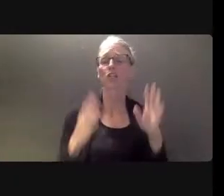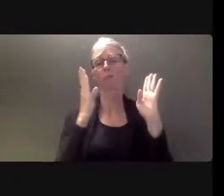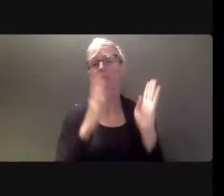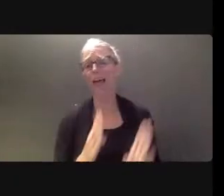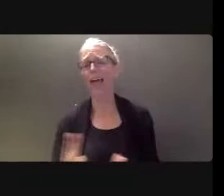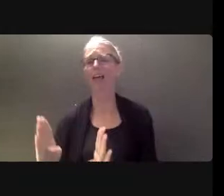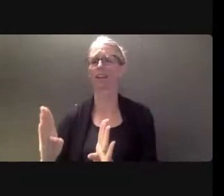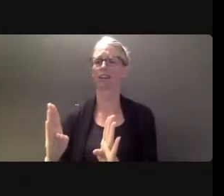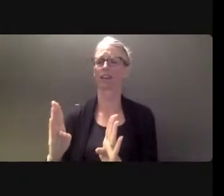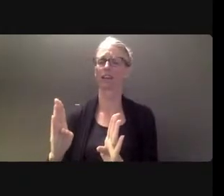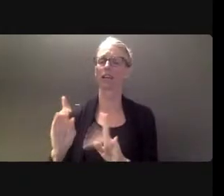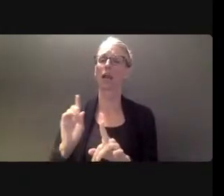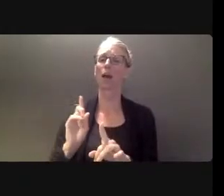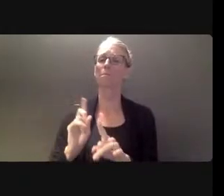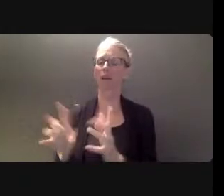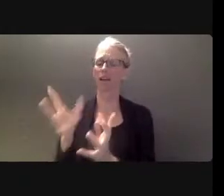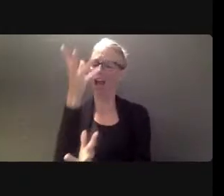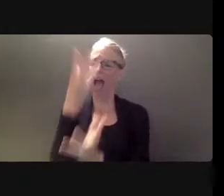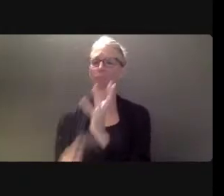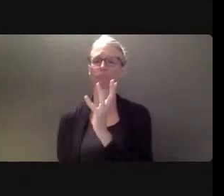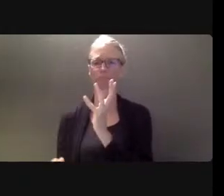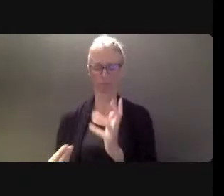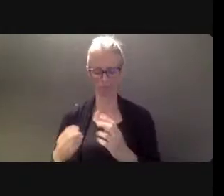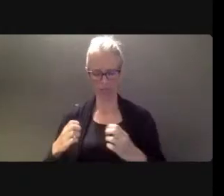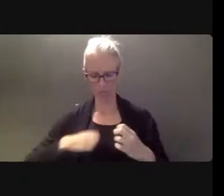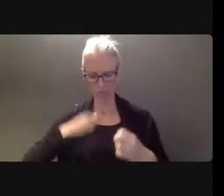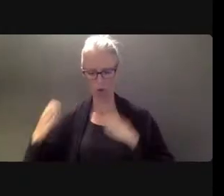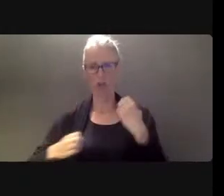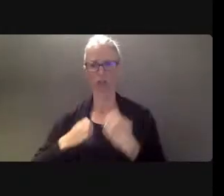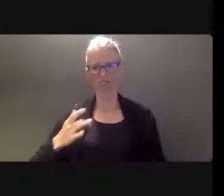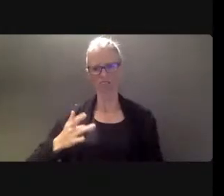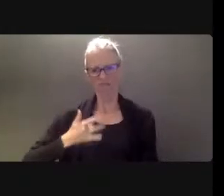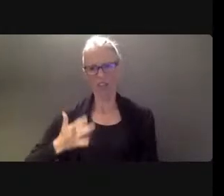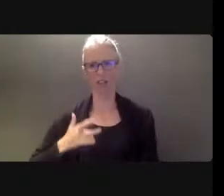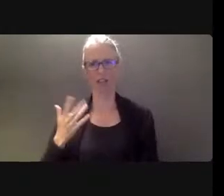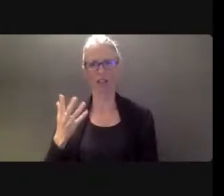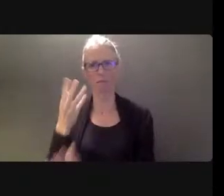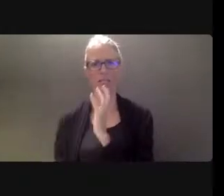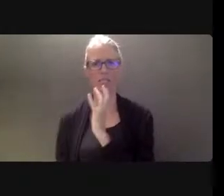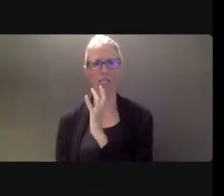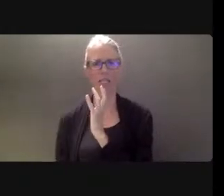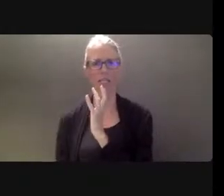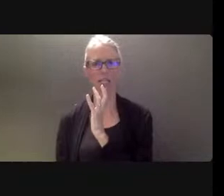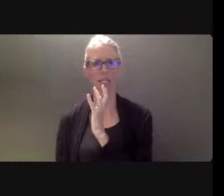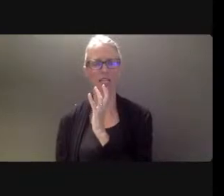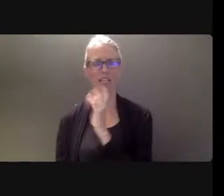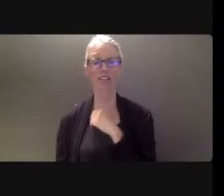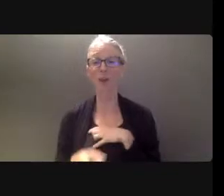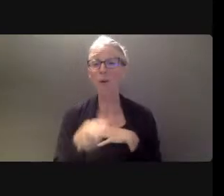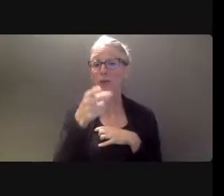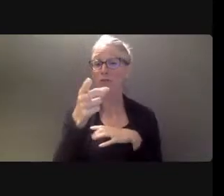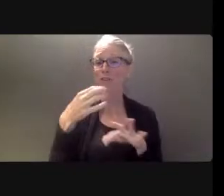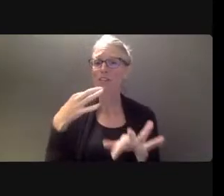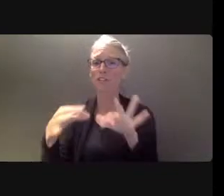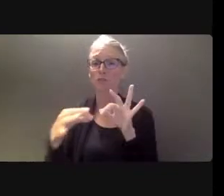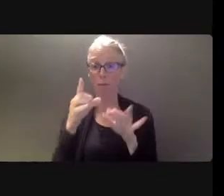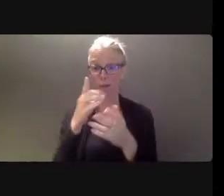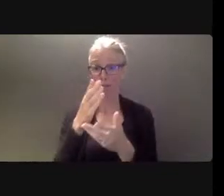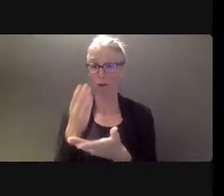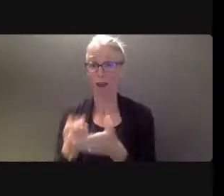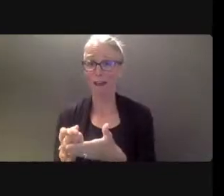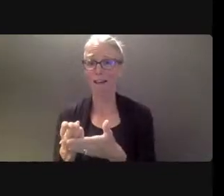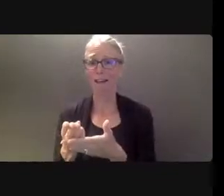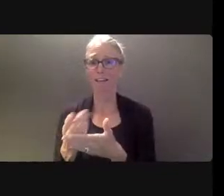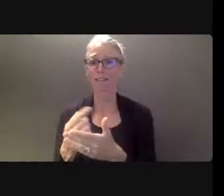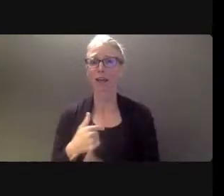aspect to that result when it happens. And I could even feel it like in my own body when you were talking. So